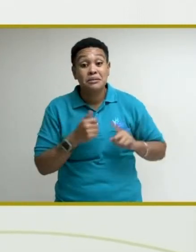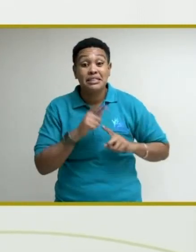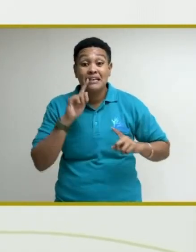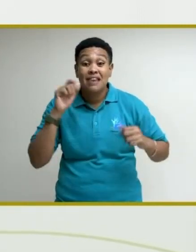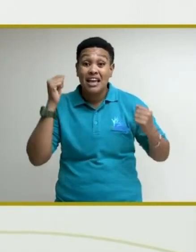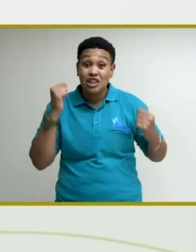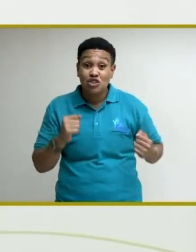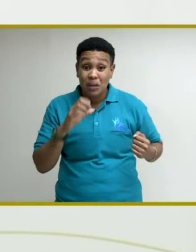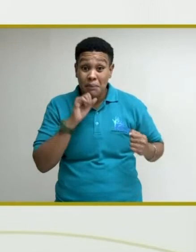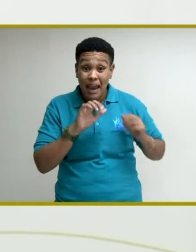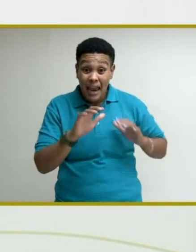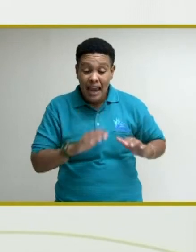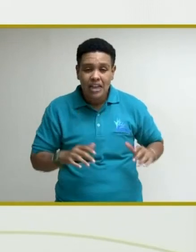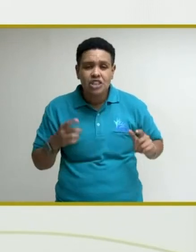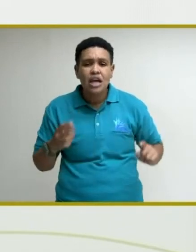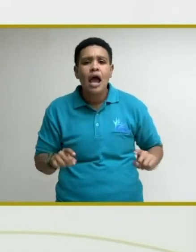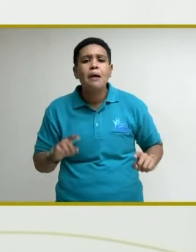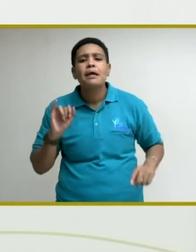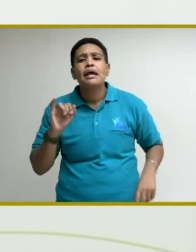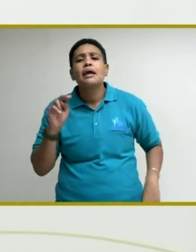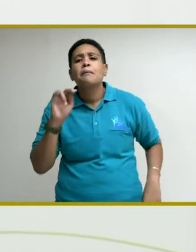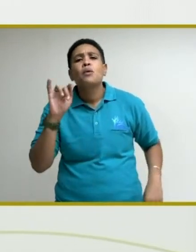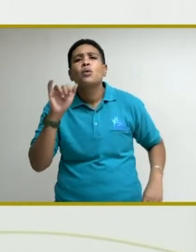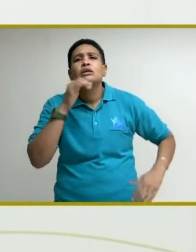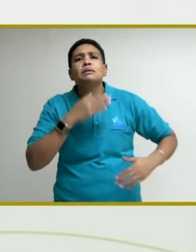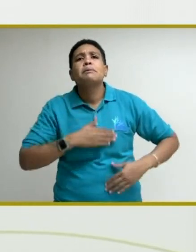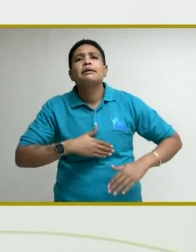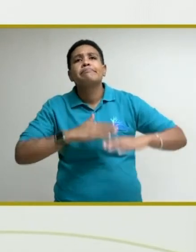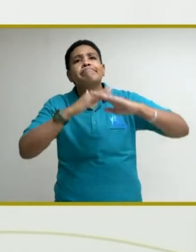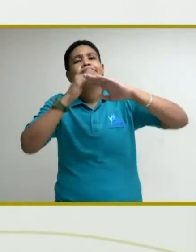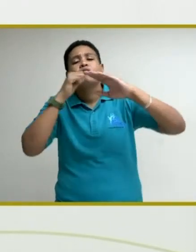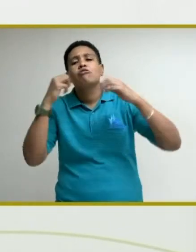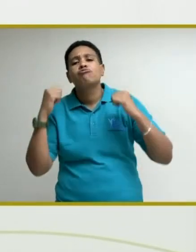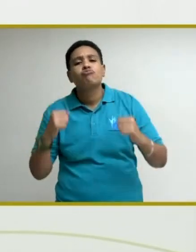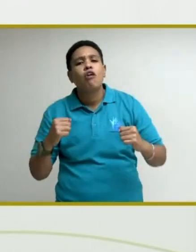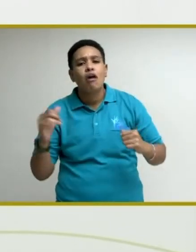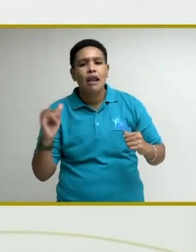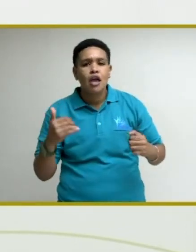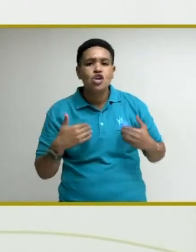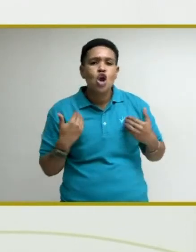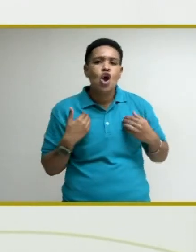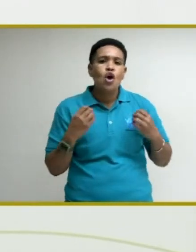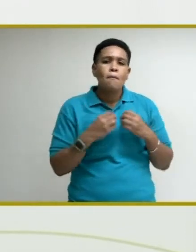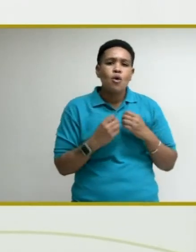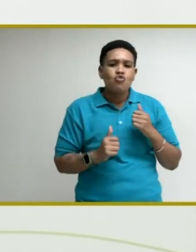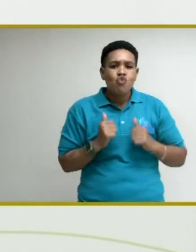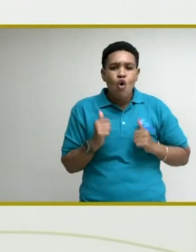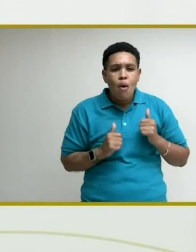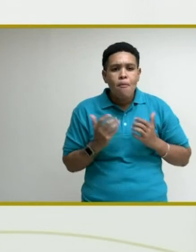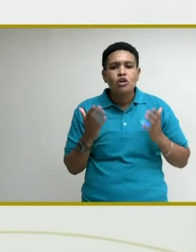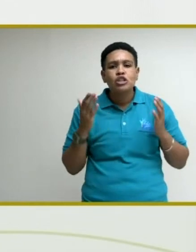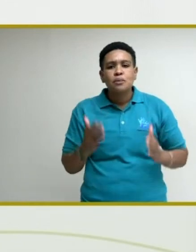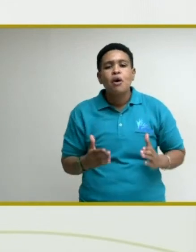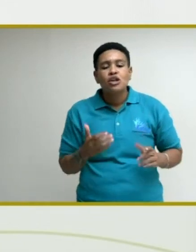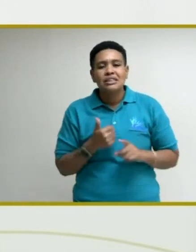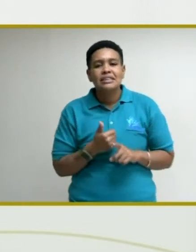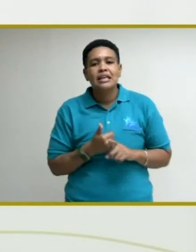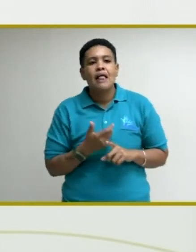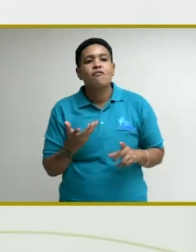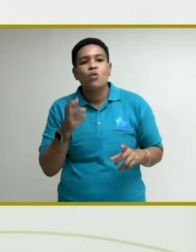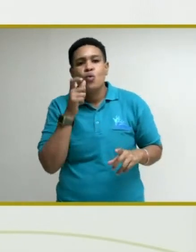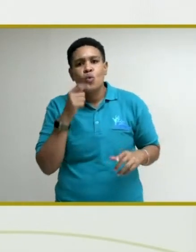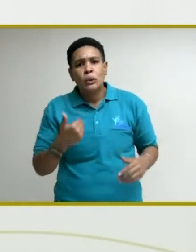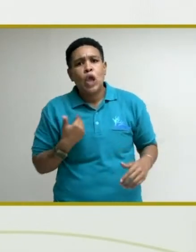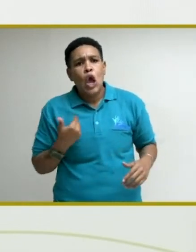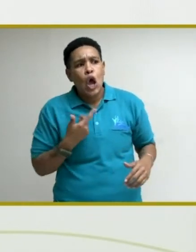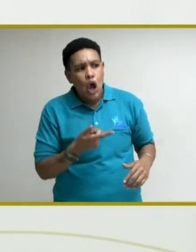of ages their immunity is not as well as a younger, more robust person. So the very